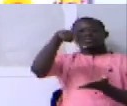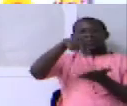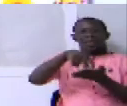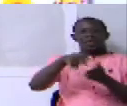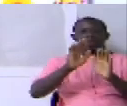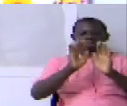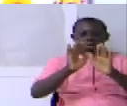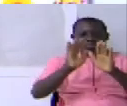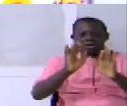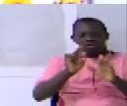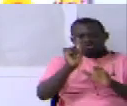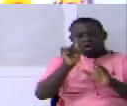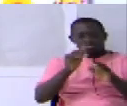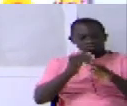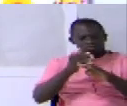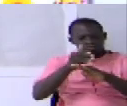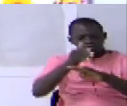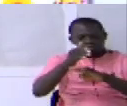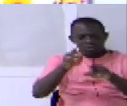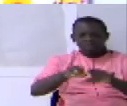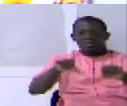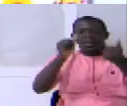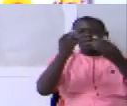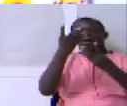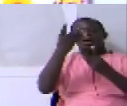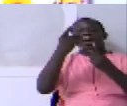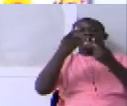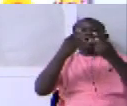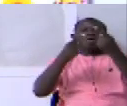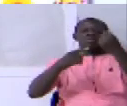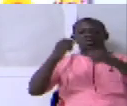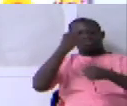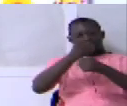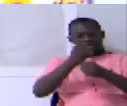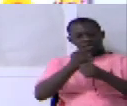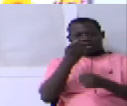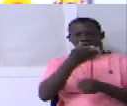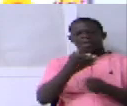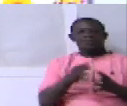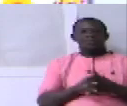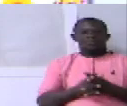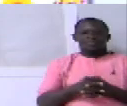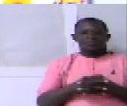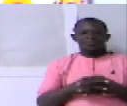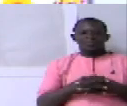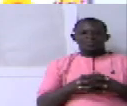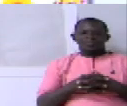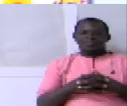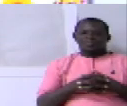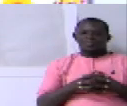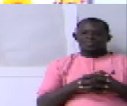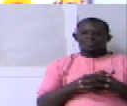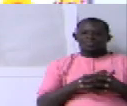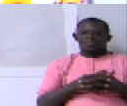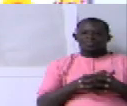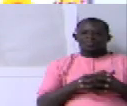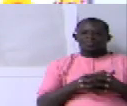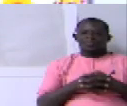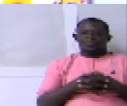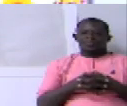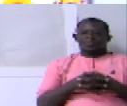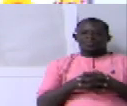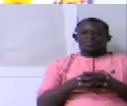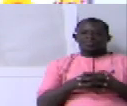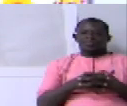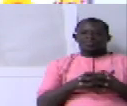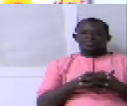damandi. Council ni futata dinkira dolto somanda ne bunda yele ite dunno la follow hakke finjalo